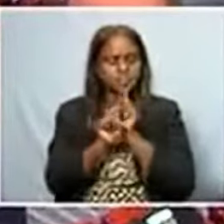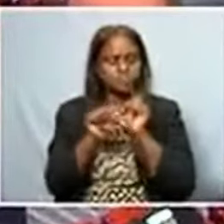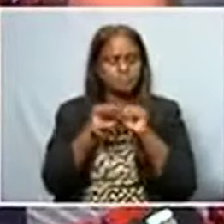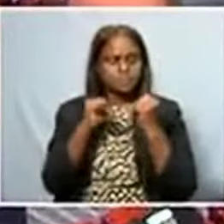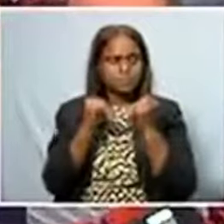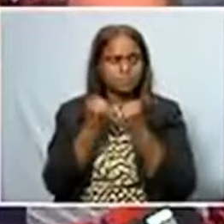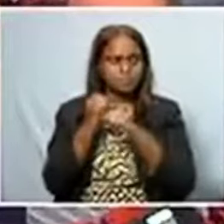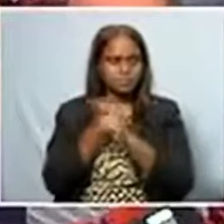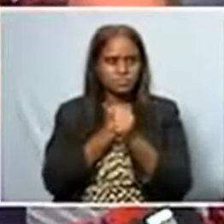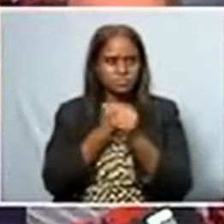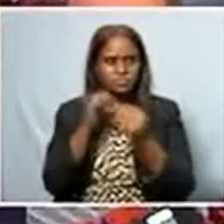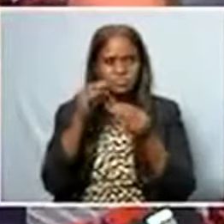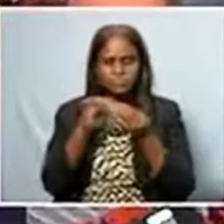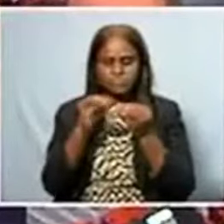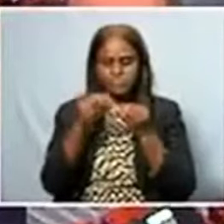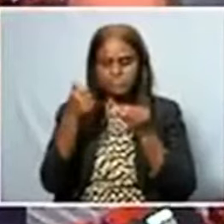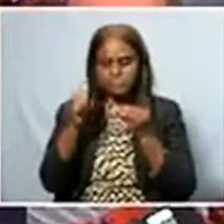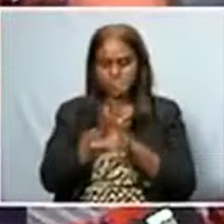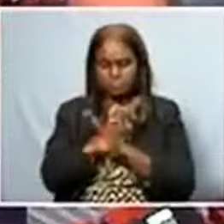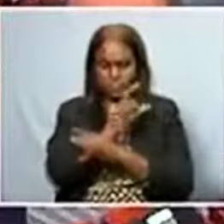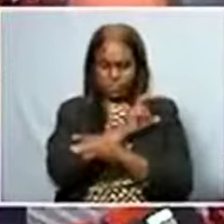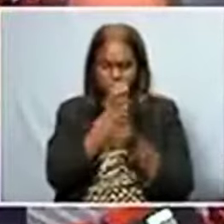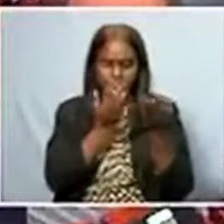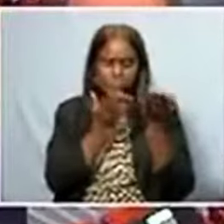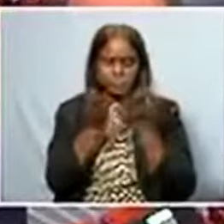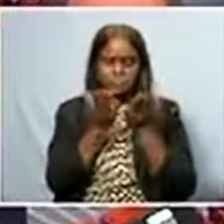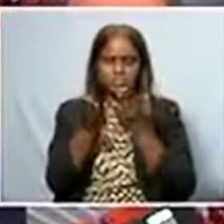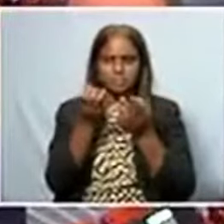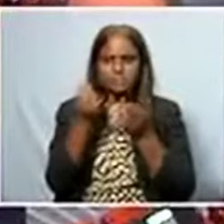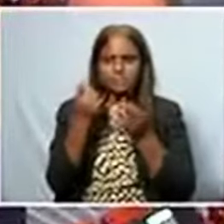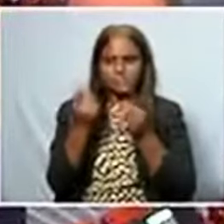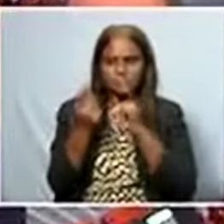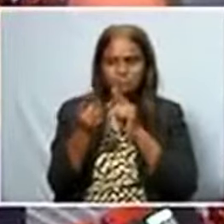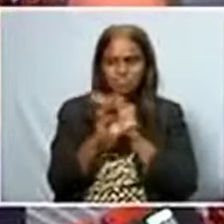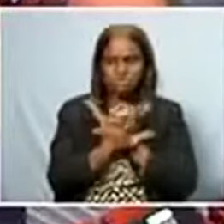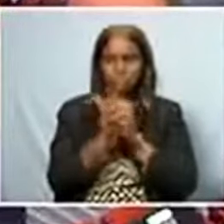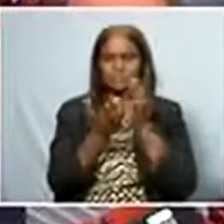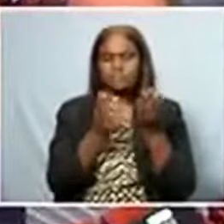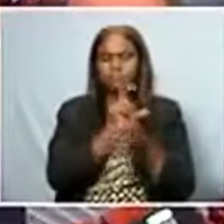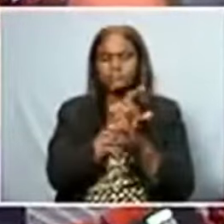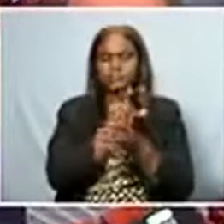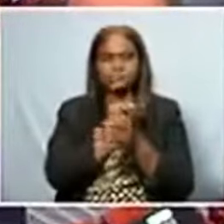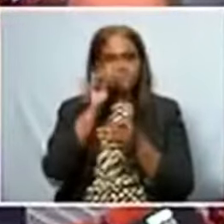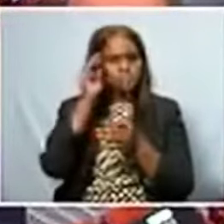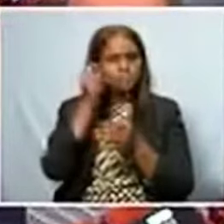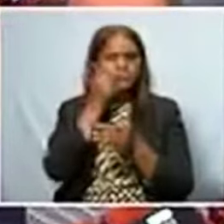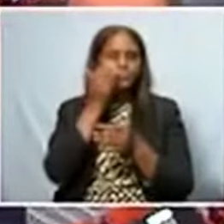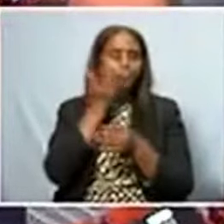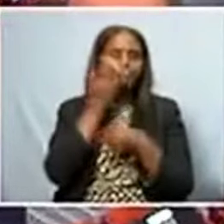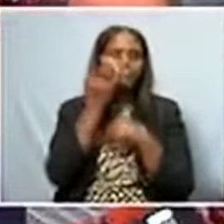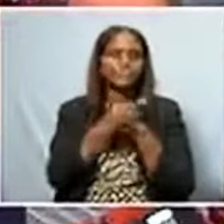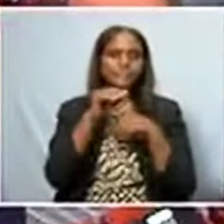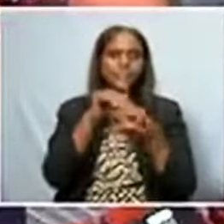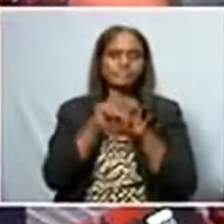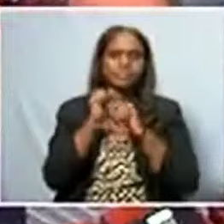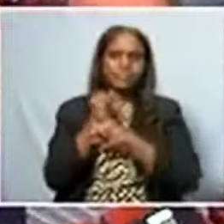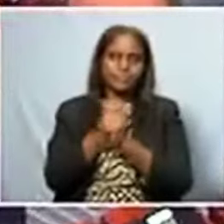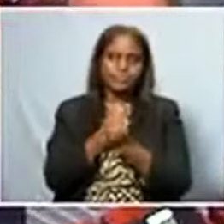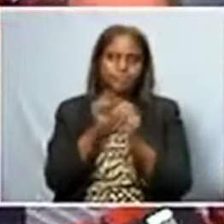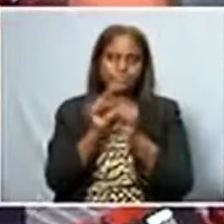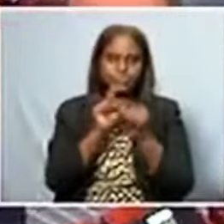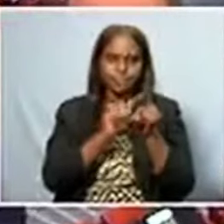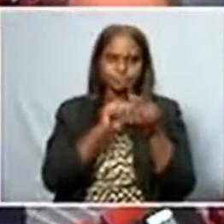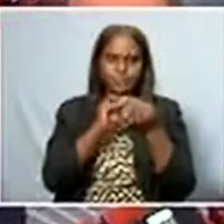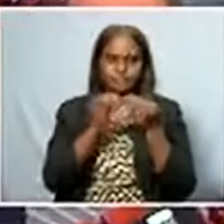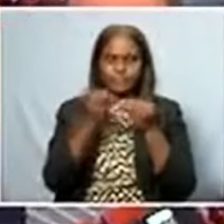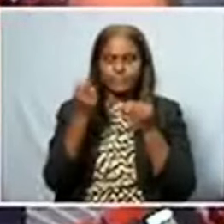Security. Head 10, Zambia Police Service Commission. Head 11, Zambia Police Service, Ministry of Home Affairs and Internal Security. Head